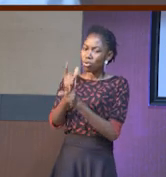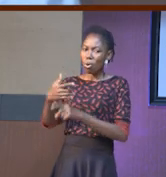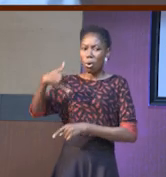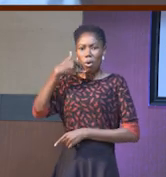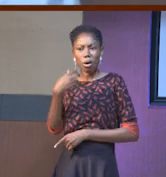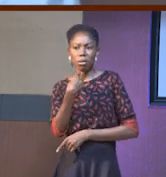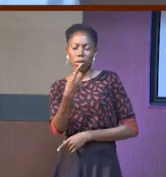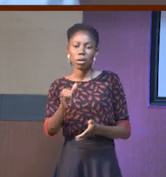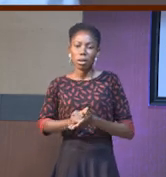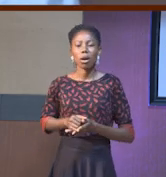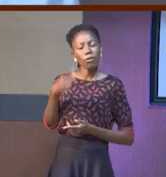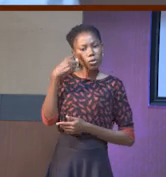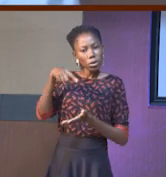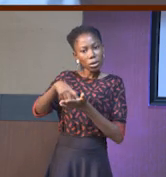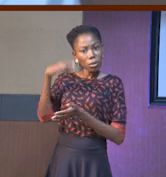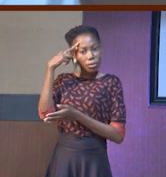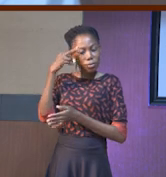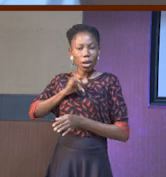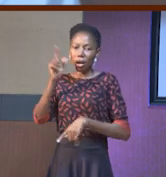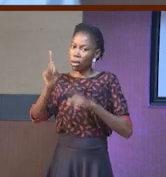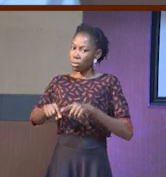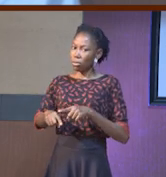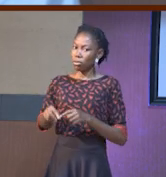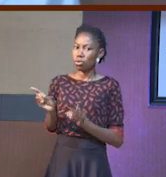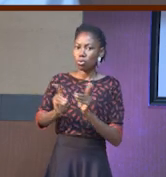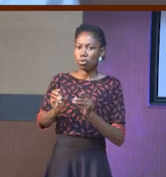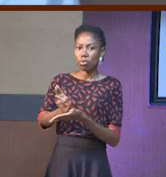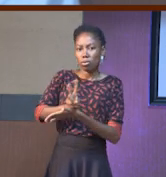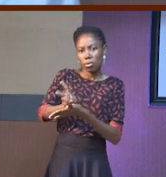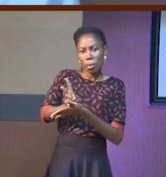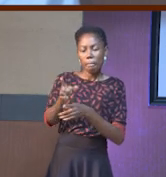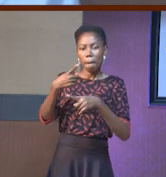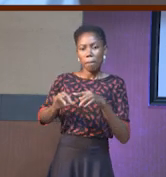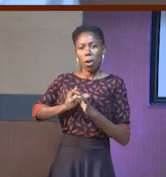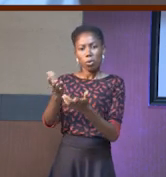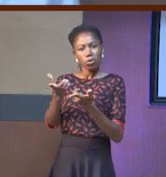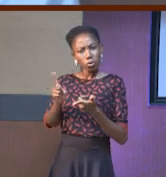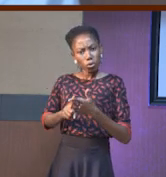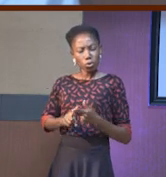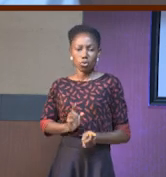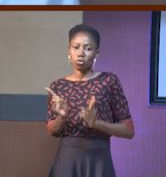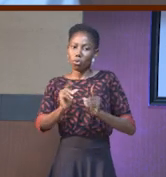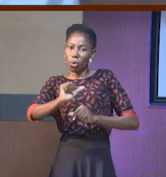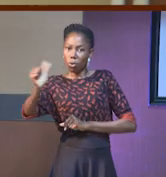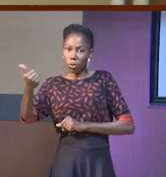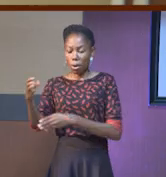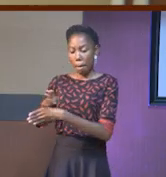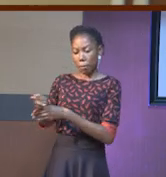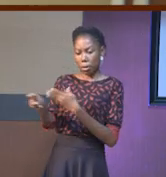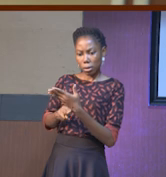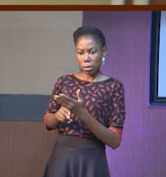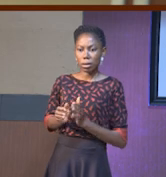call her and tell her that for this reason, I can't go into movie business, but I want to invest into this particular